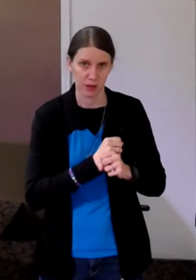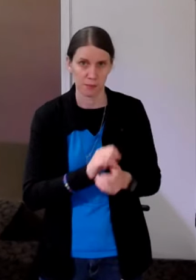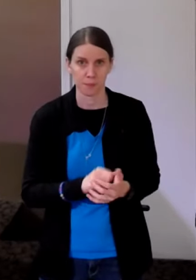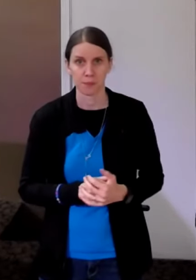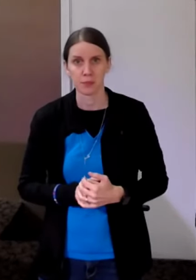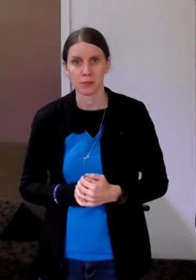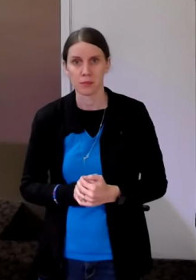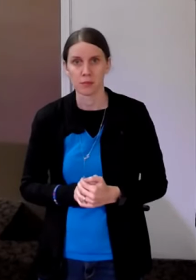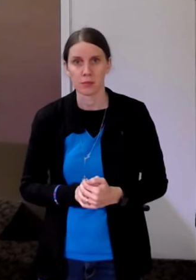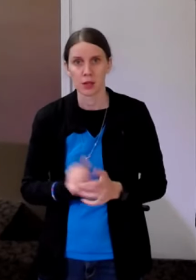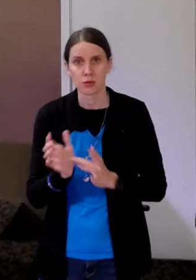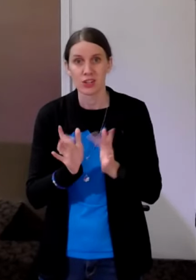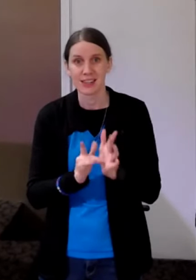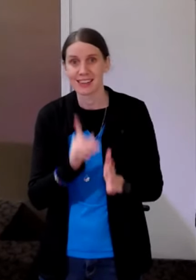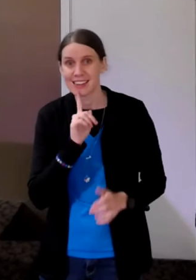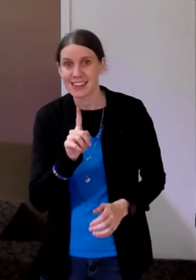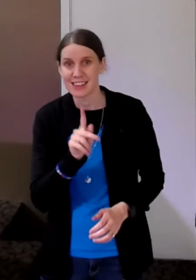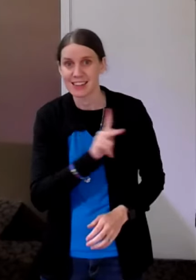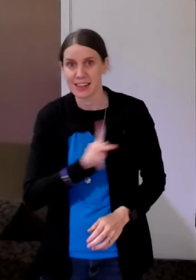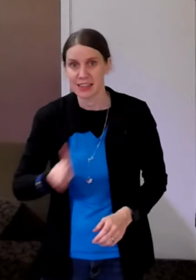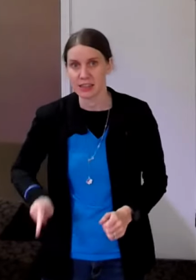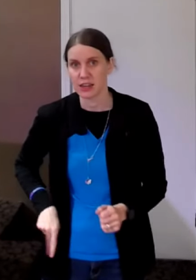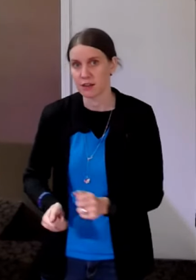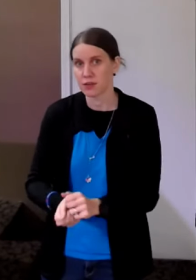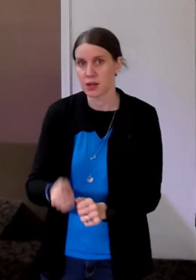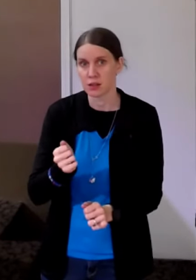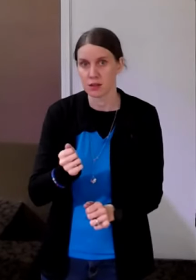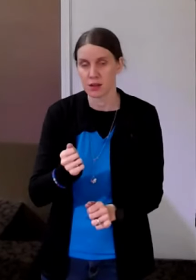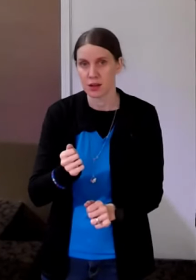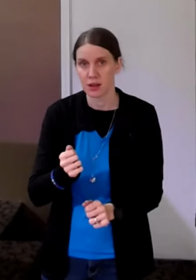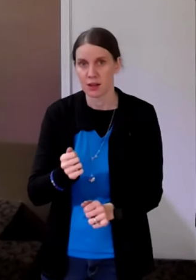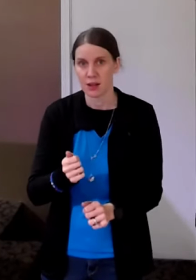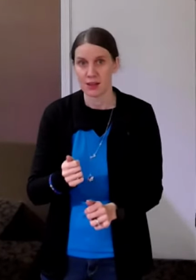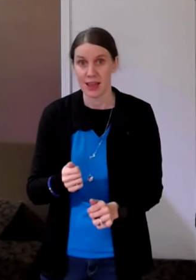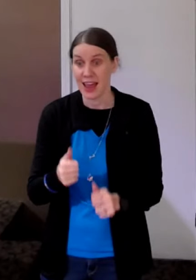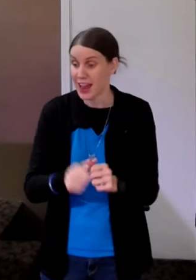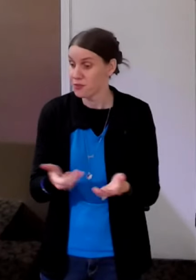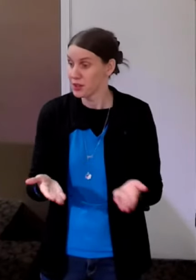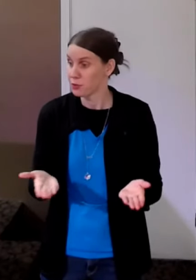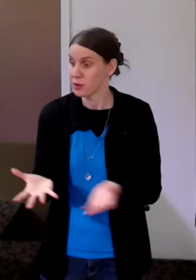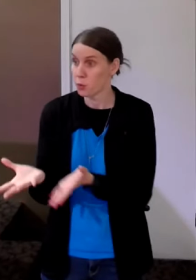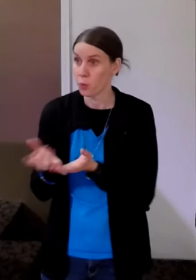He is that King of Kings that everybody wants Him to be.